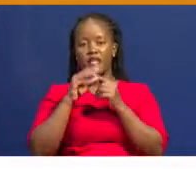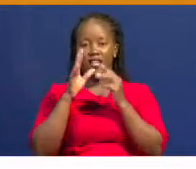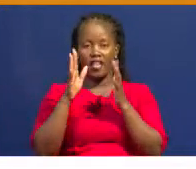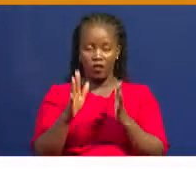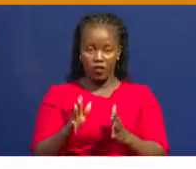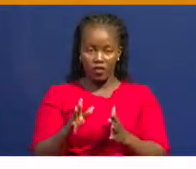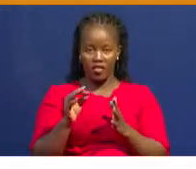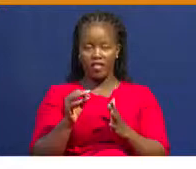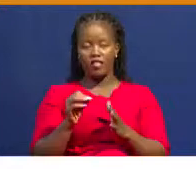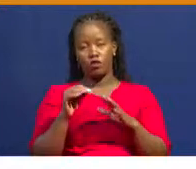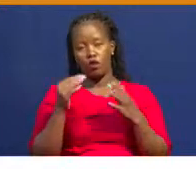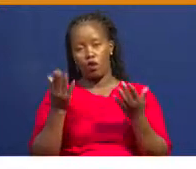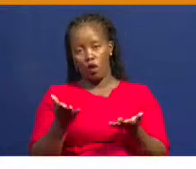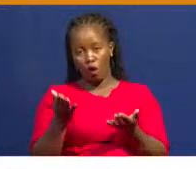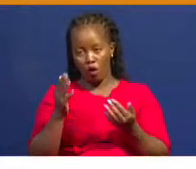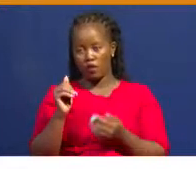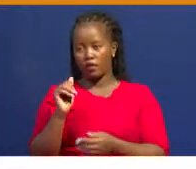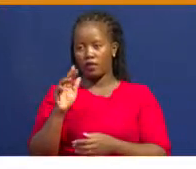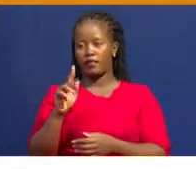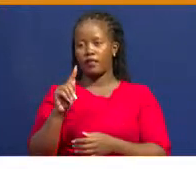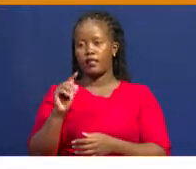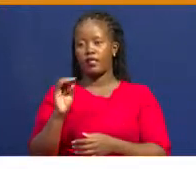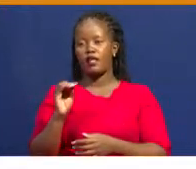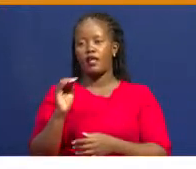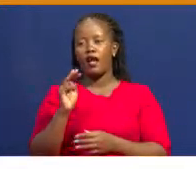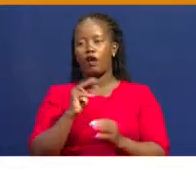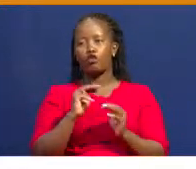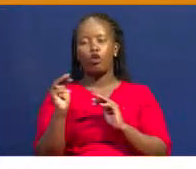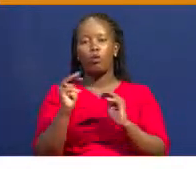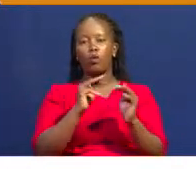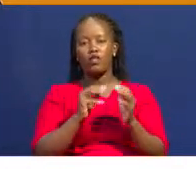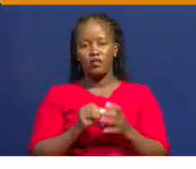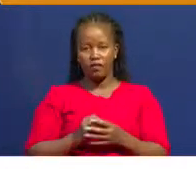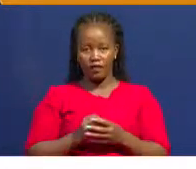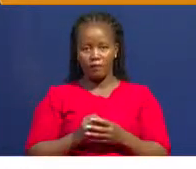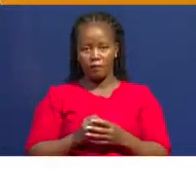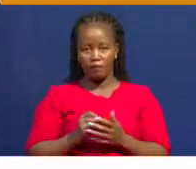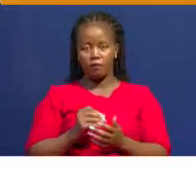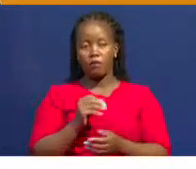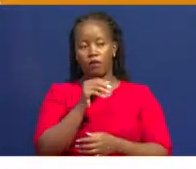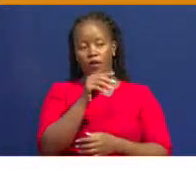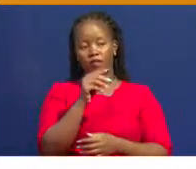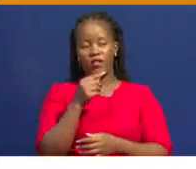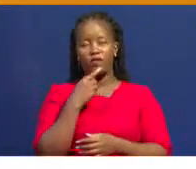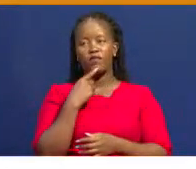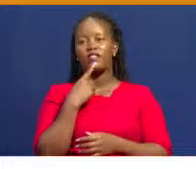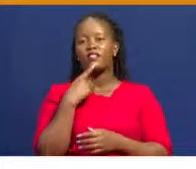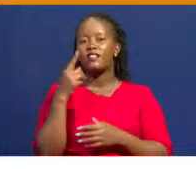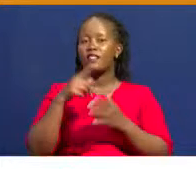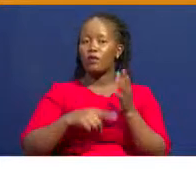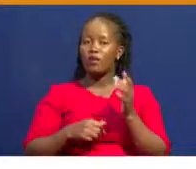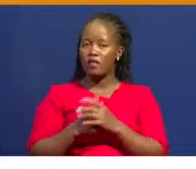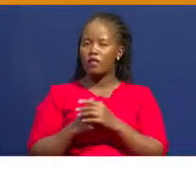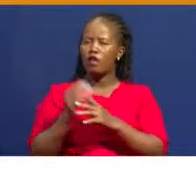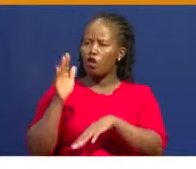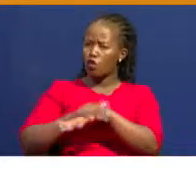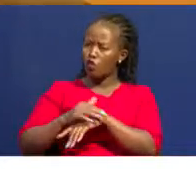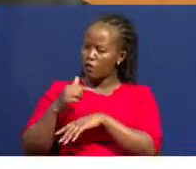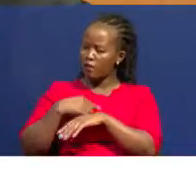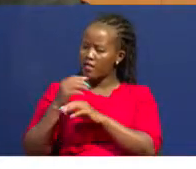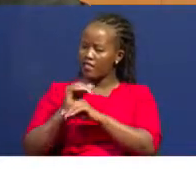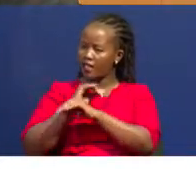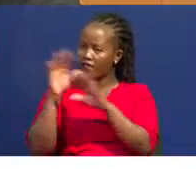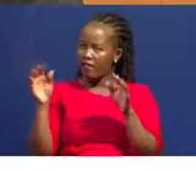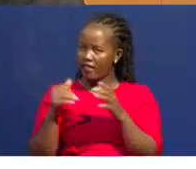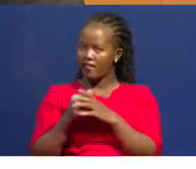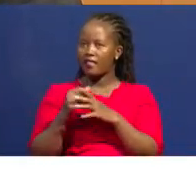Automotive Engineering. Okay, before you go there, he has said that maybe, you know, it's good I clarify. When I